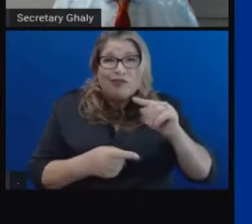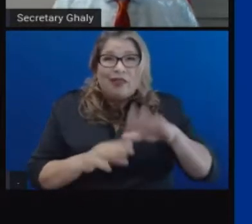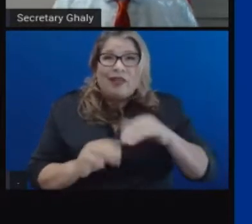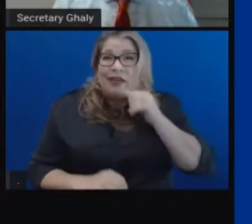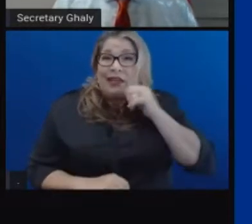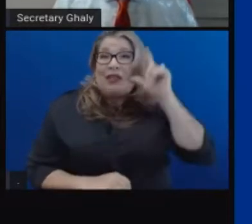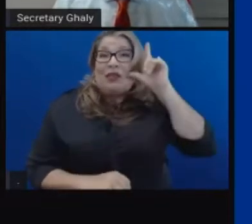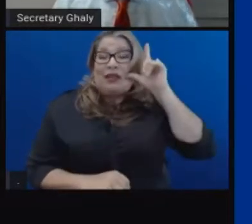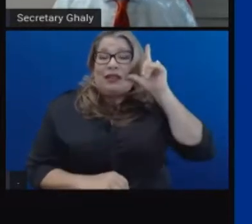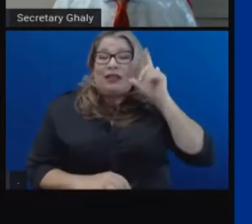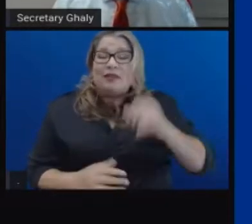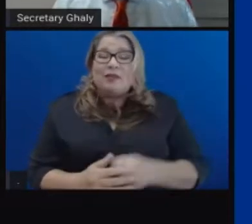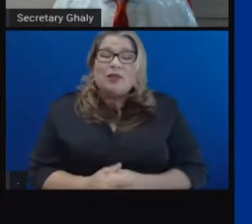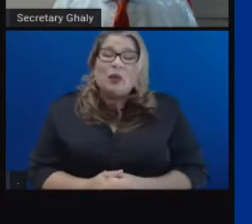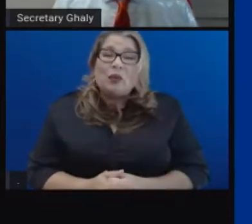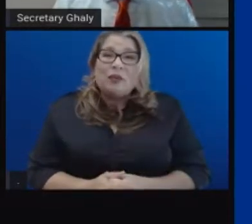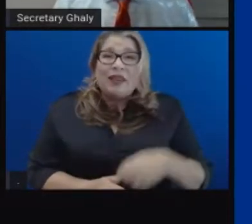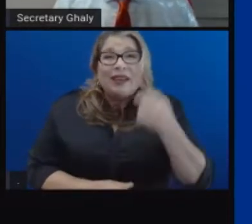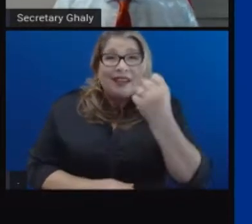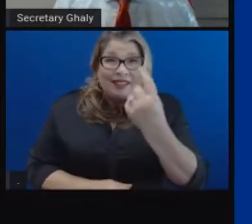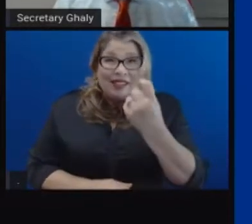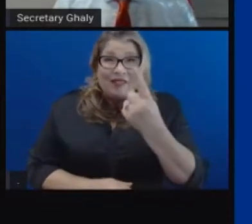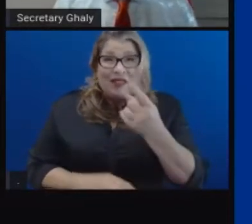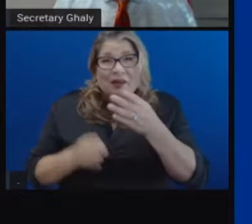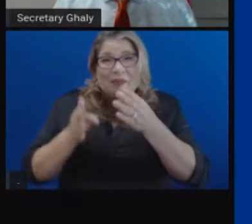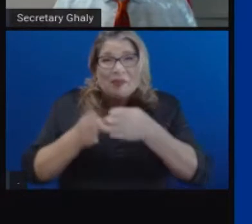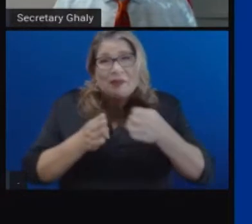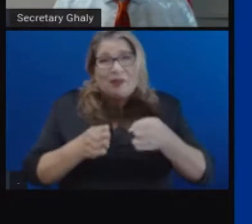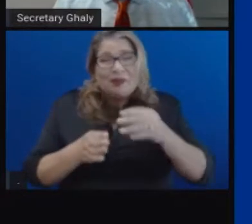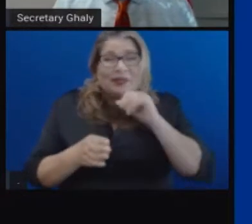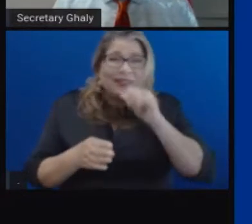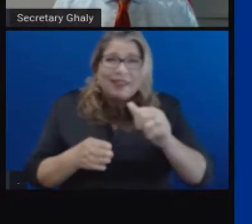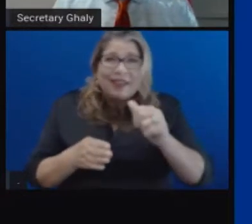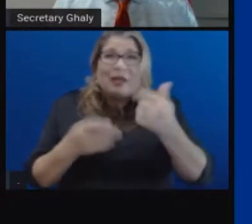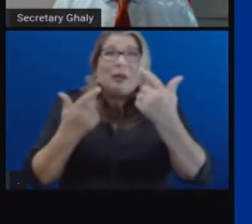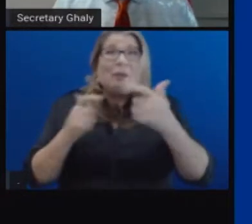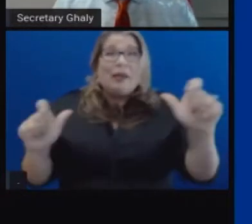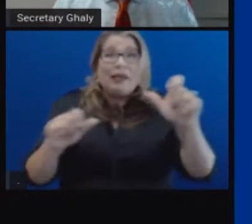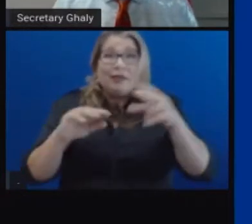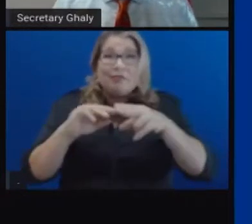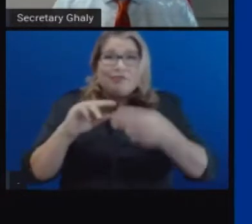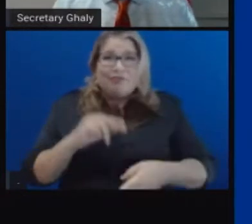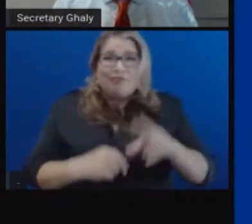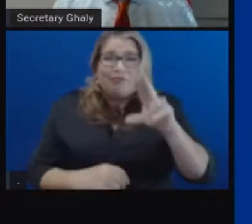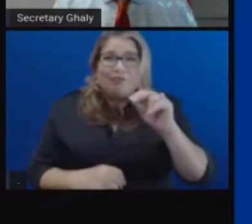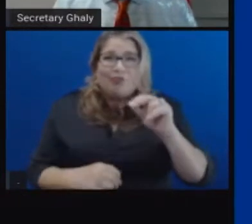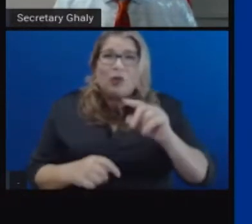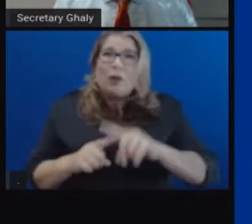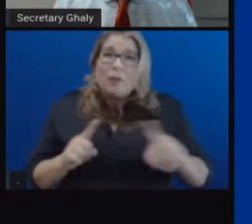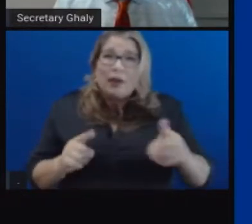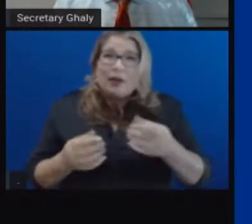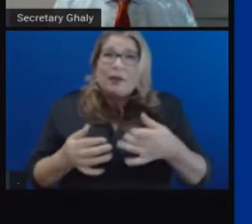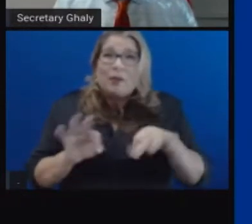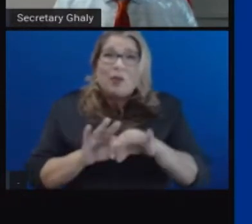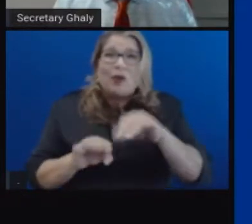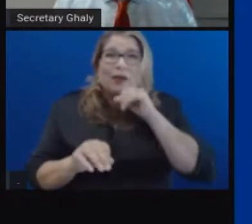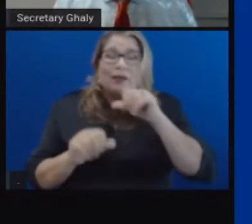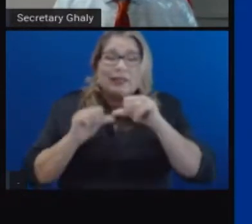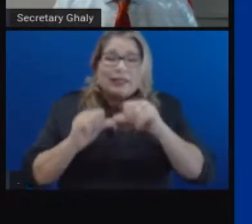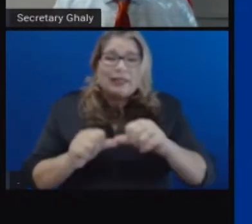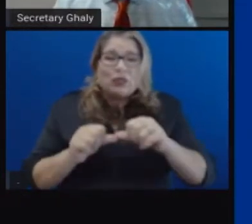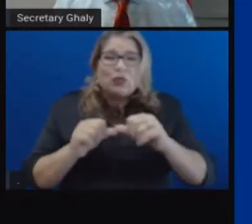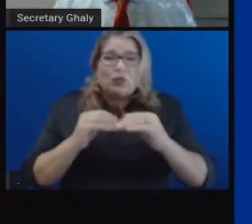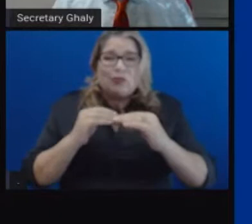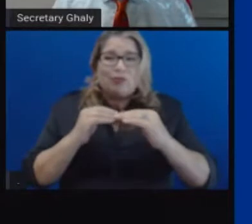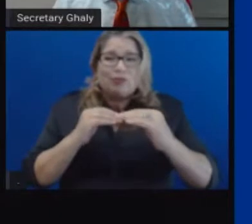11, not a big change, but important that it doesn't keep going up, which is one of the early signs that we want to see as